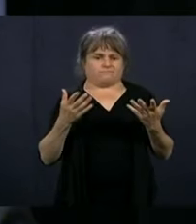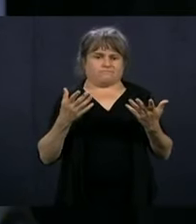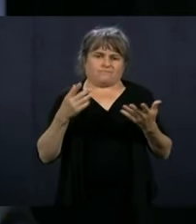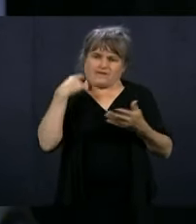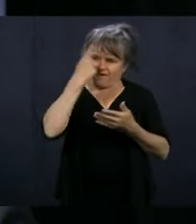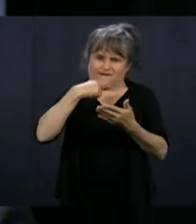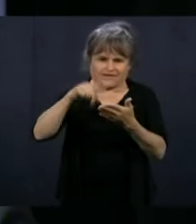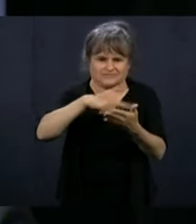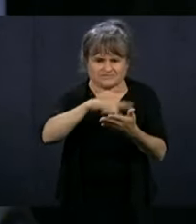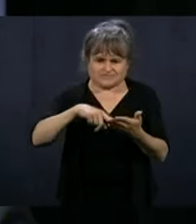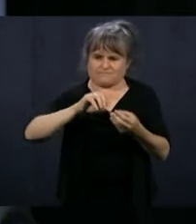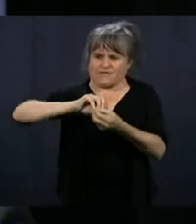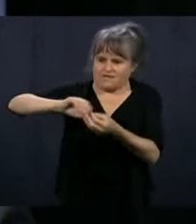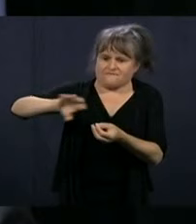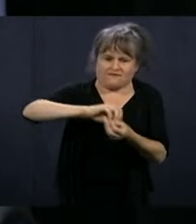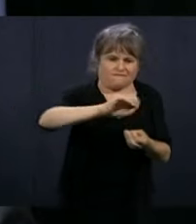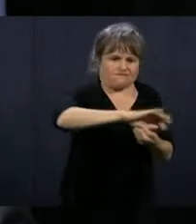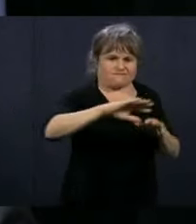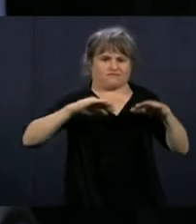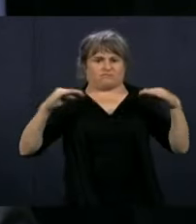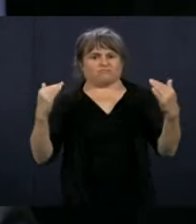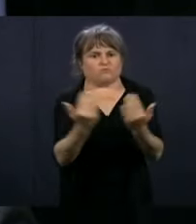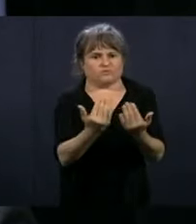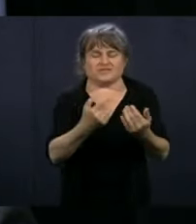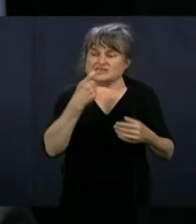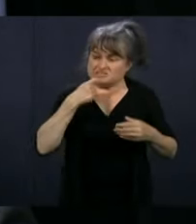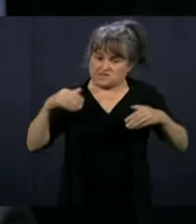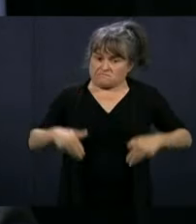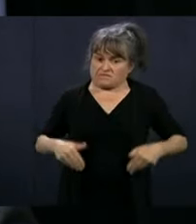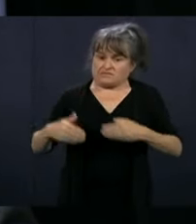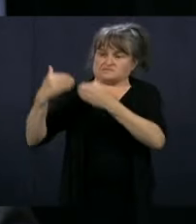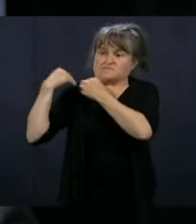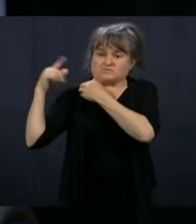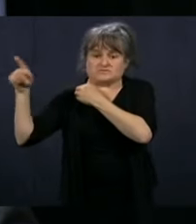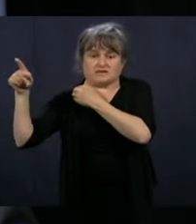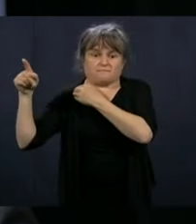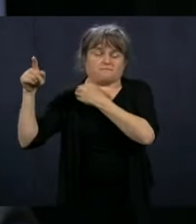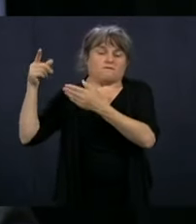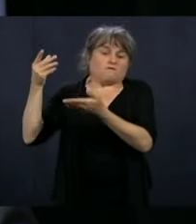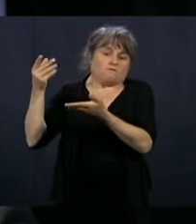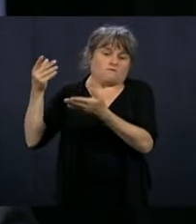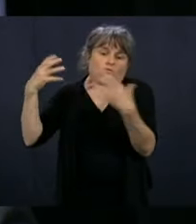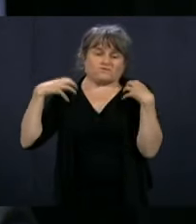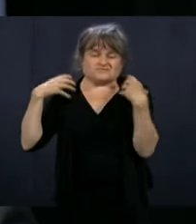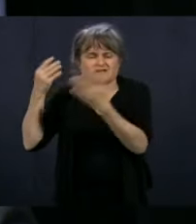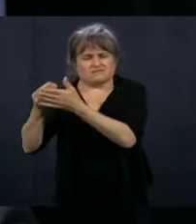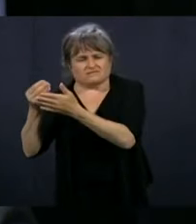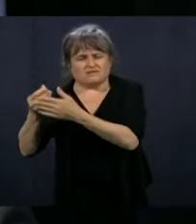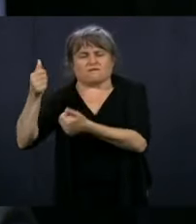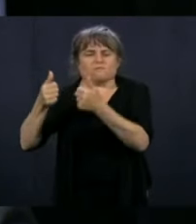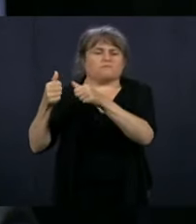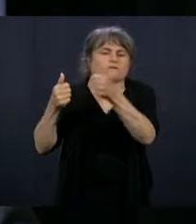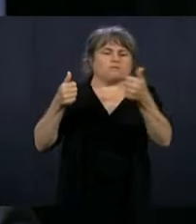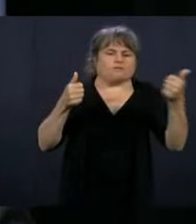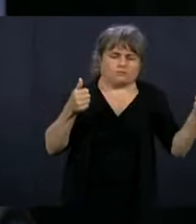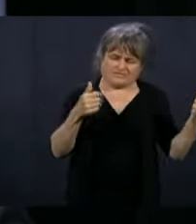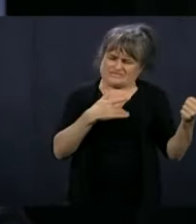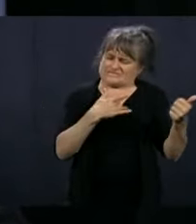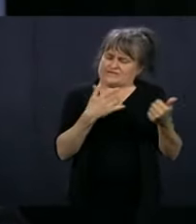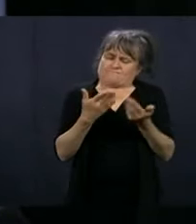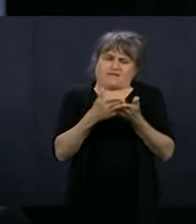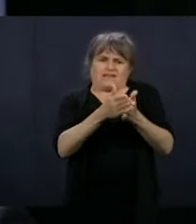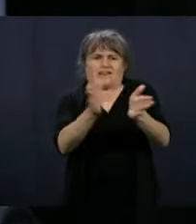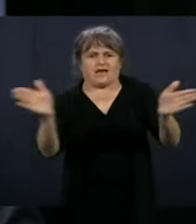because, it can't be given to one minister rather than another, since it's a very broad issue. So isn't that part of the